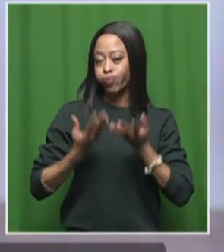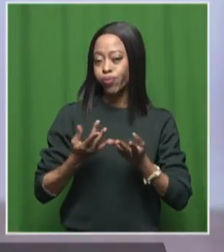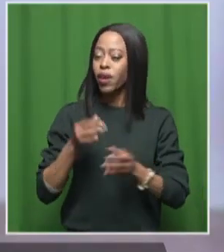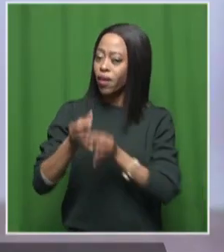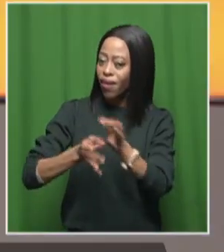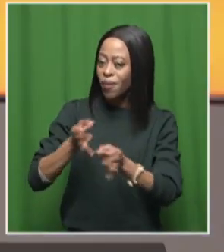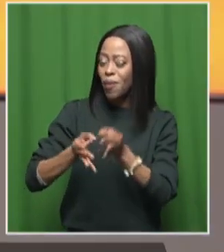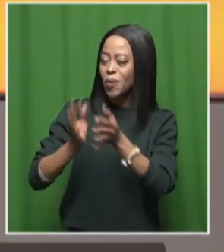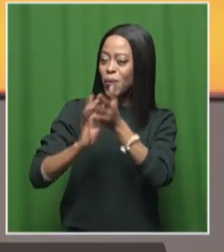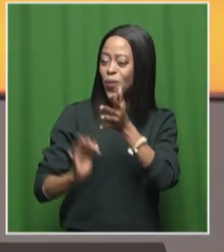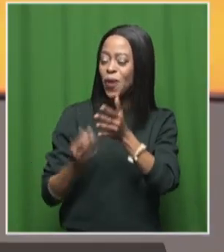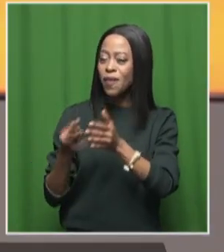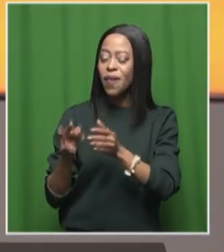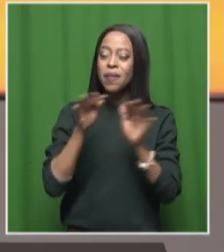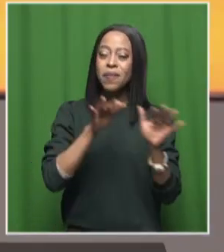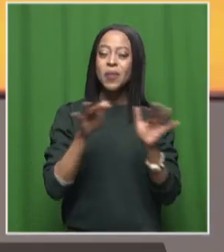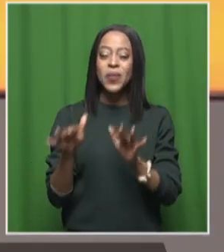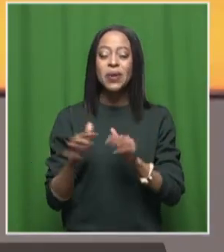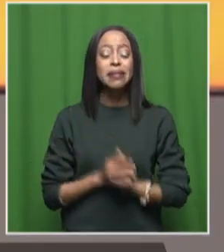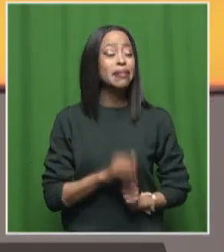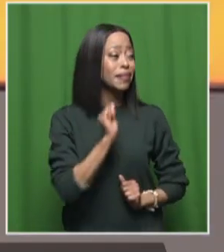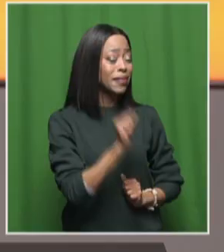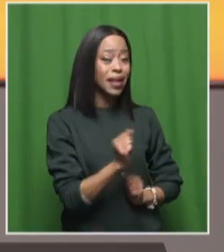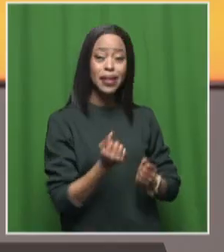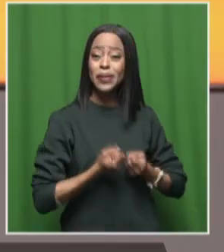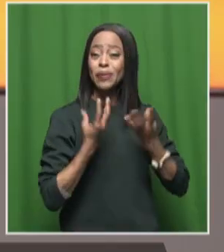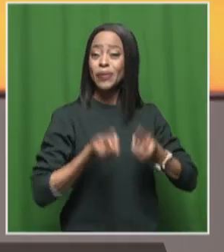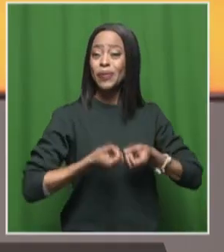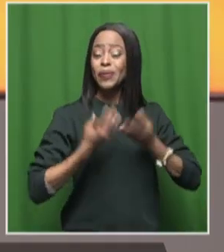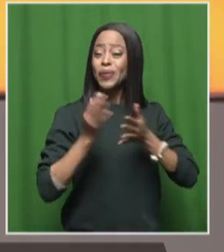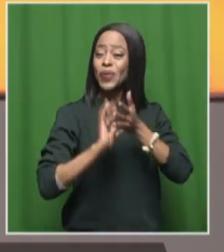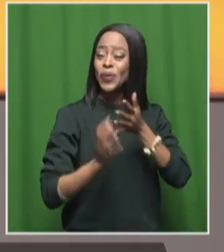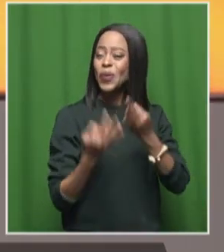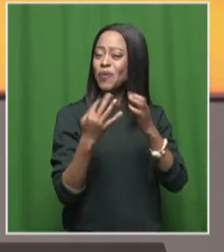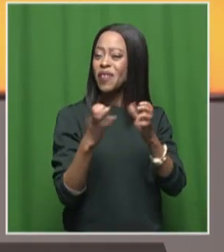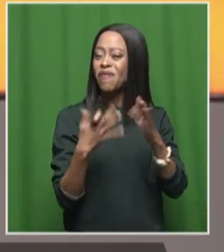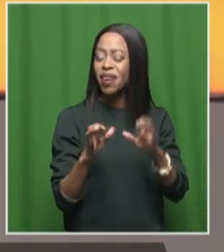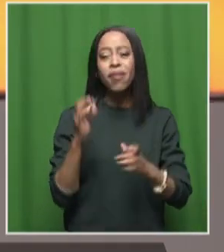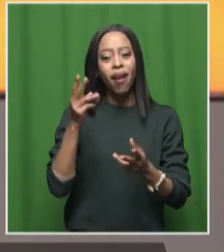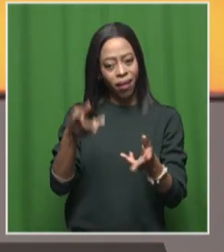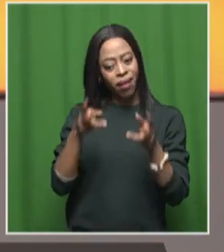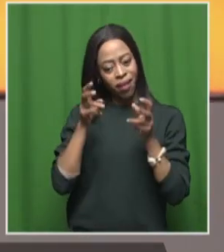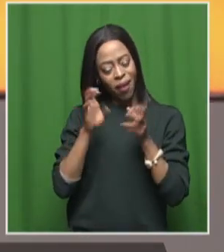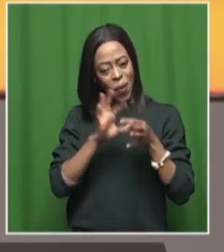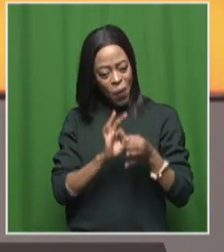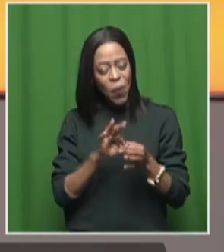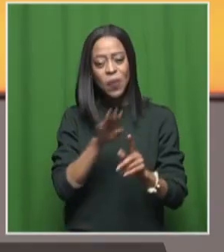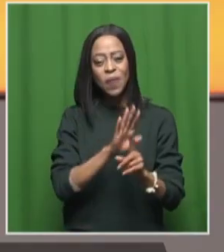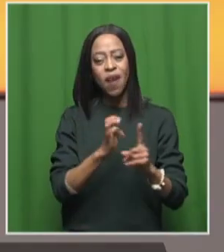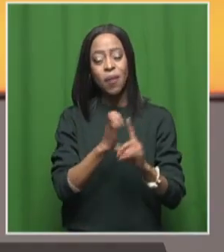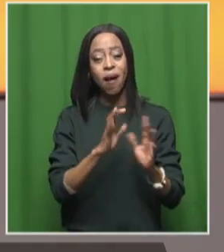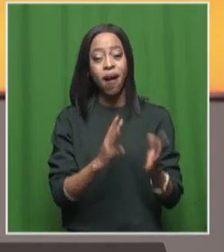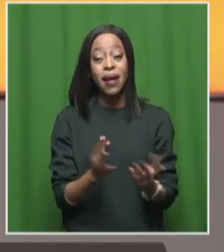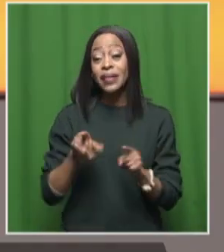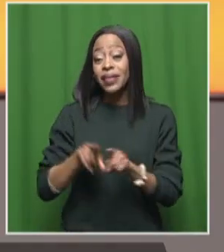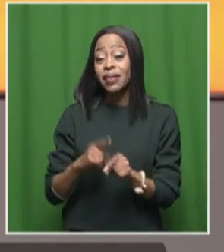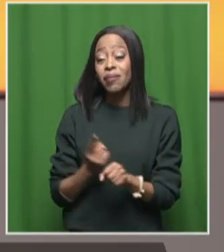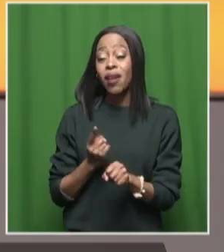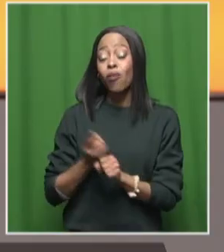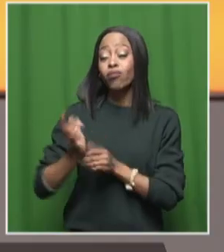stories. Telling stories for free, that's absolutely true. I can see that happening at home. And I wonder then, publishing the story about